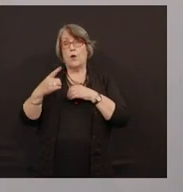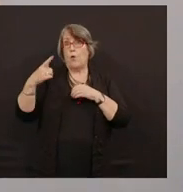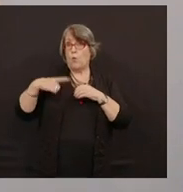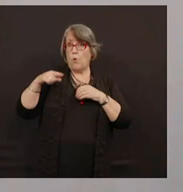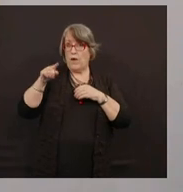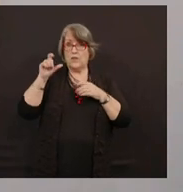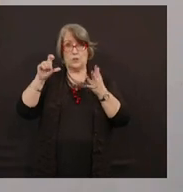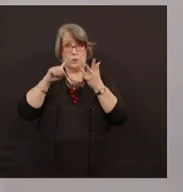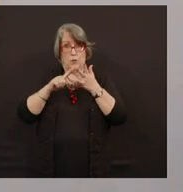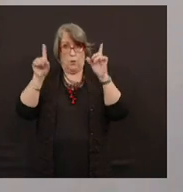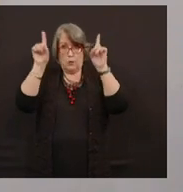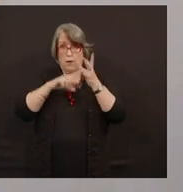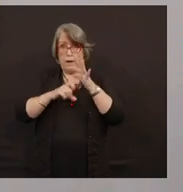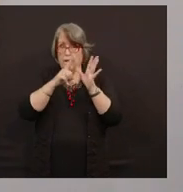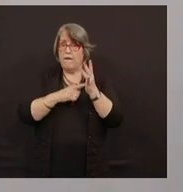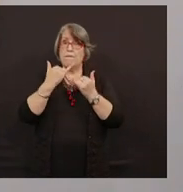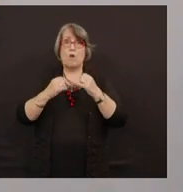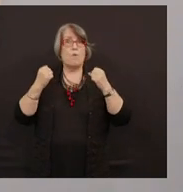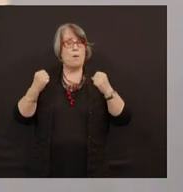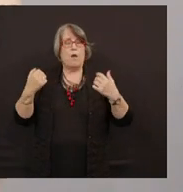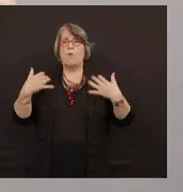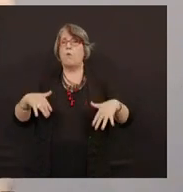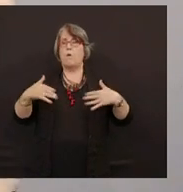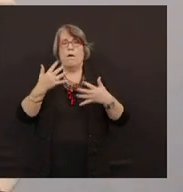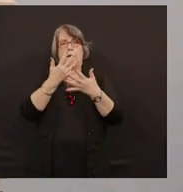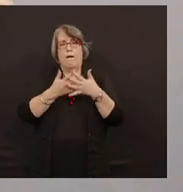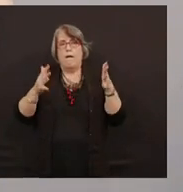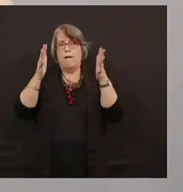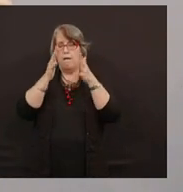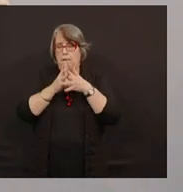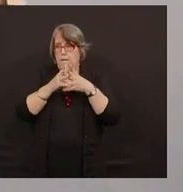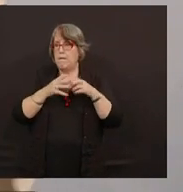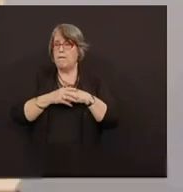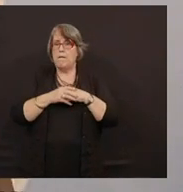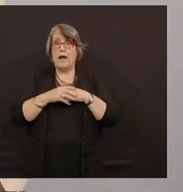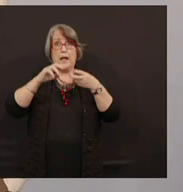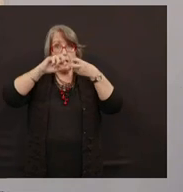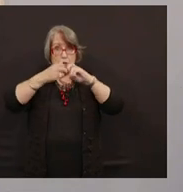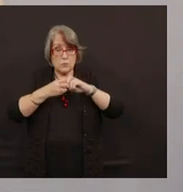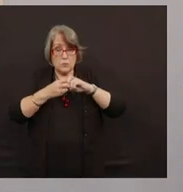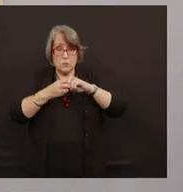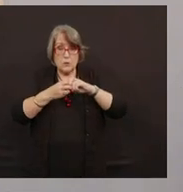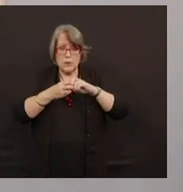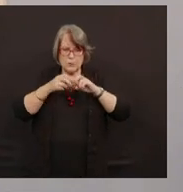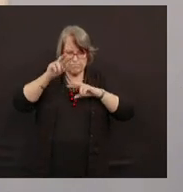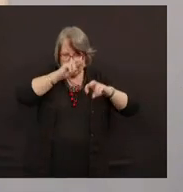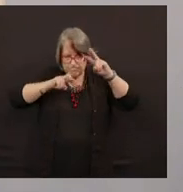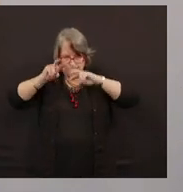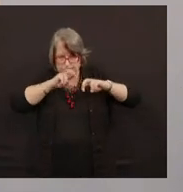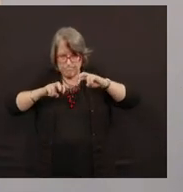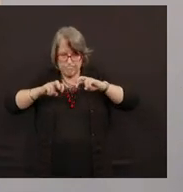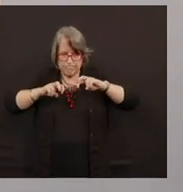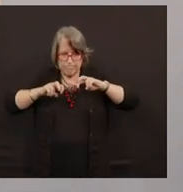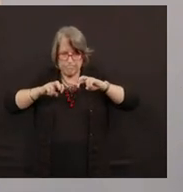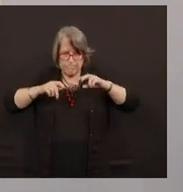this Co-Design Council is so powerful is because of the way that an issue can be looked at and